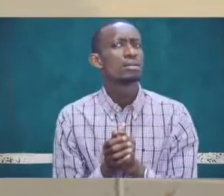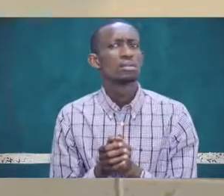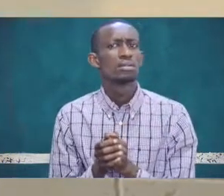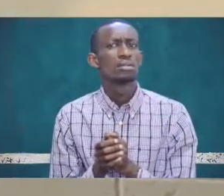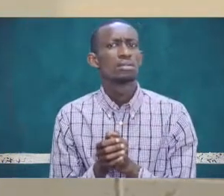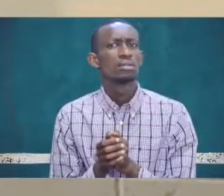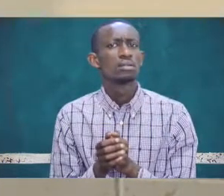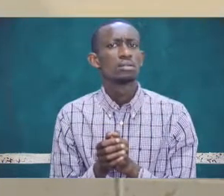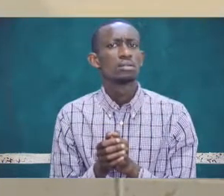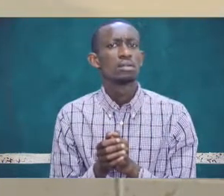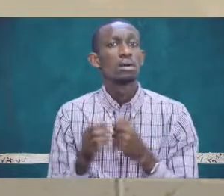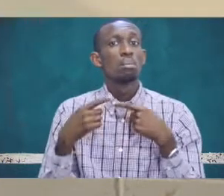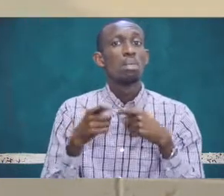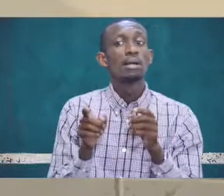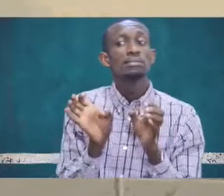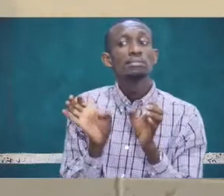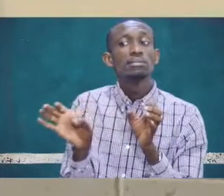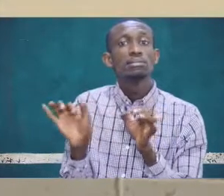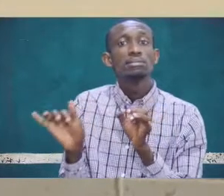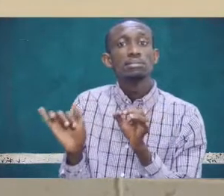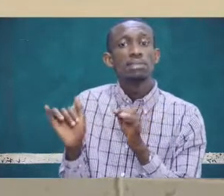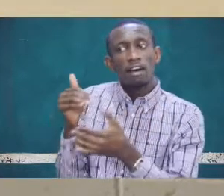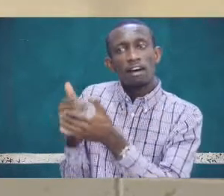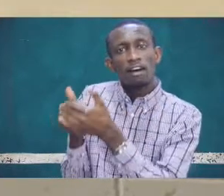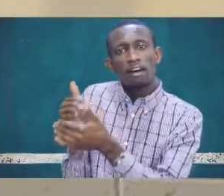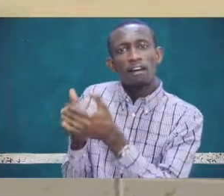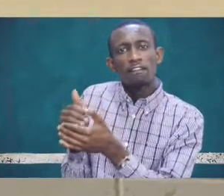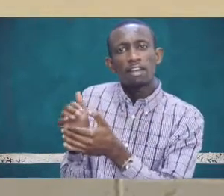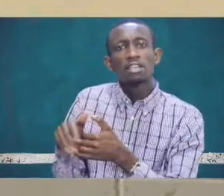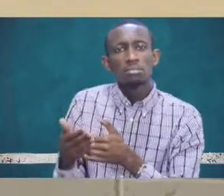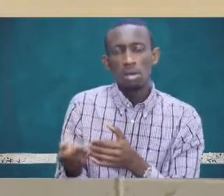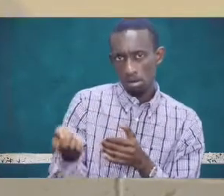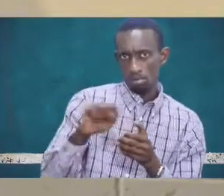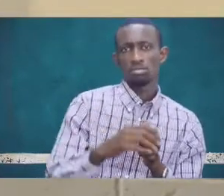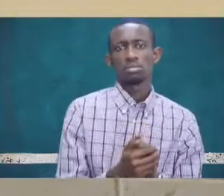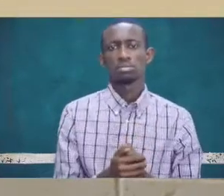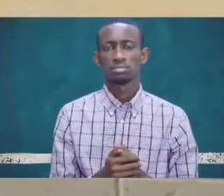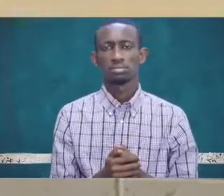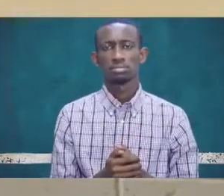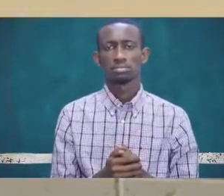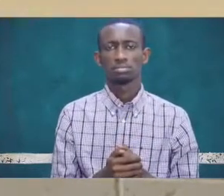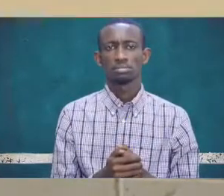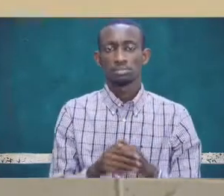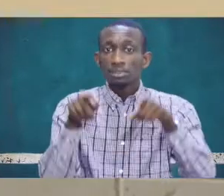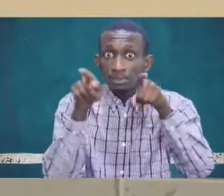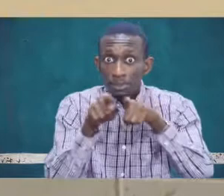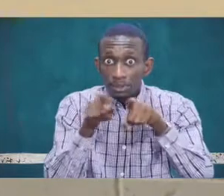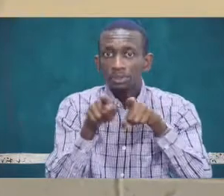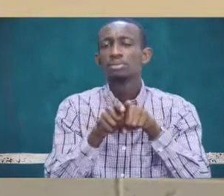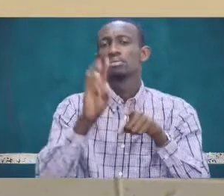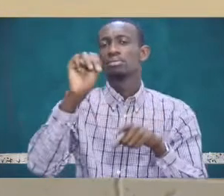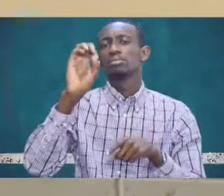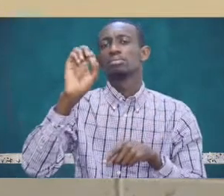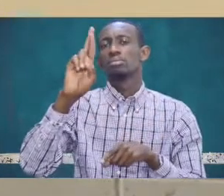not go away from that, so it rearranges itself in the same molecule. So this proton now